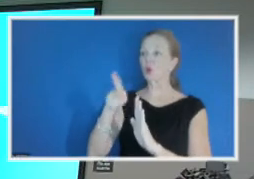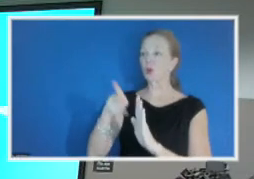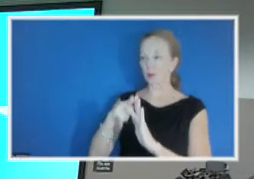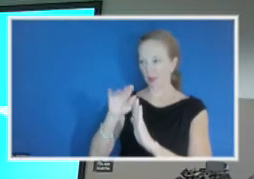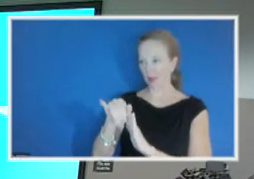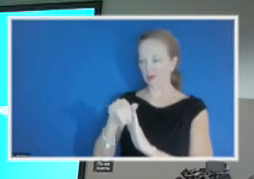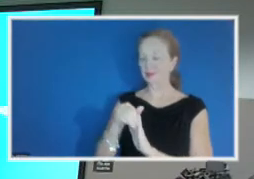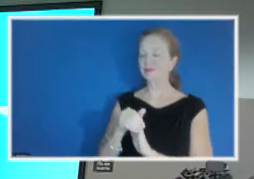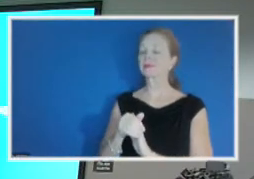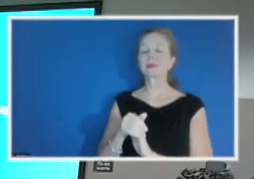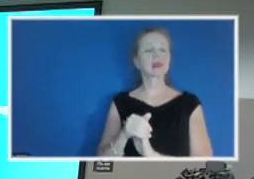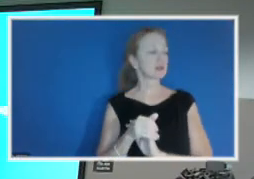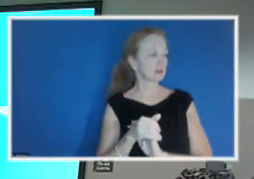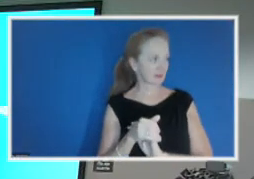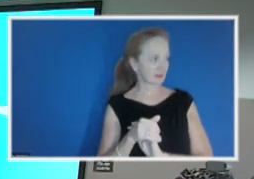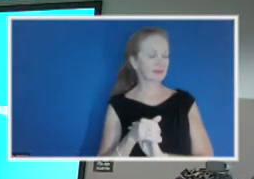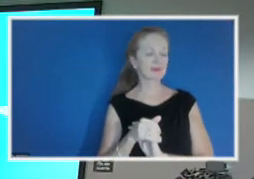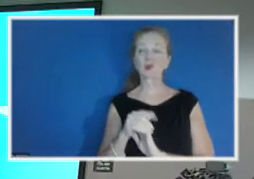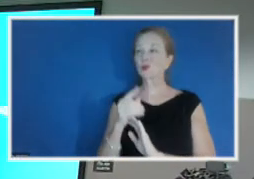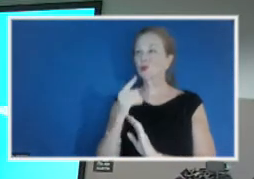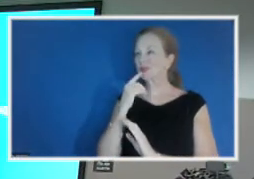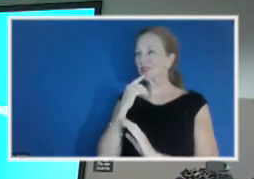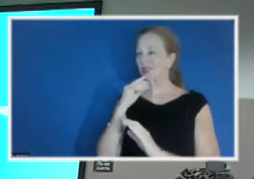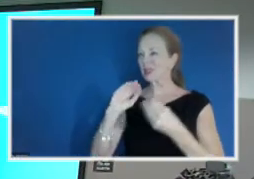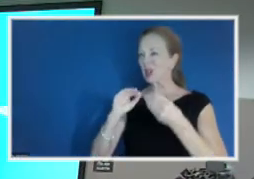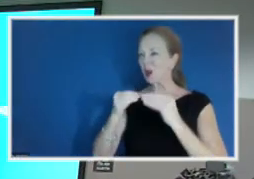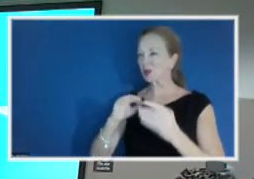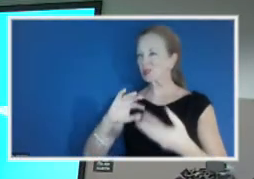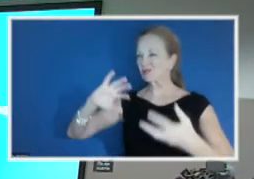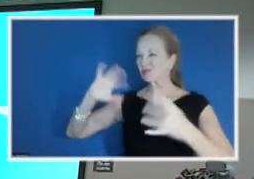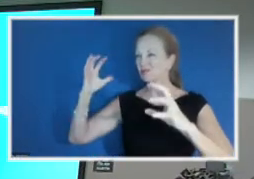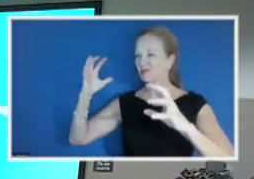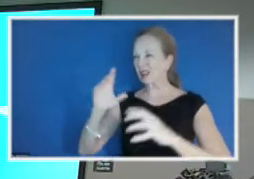You mentioned that the data is skewed.